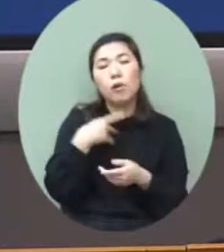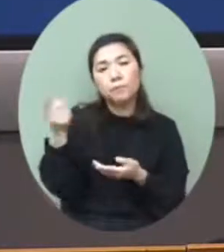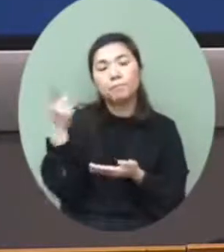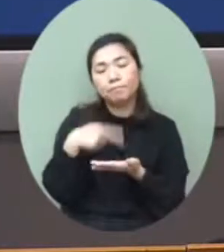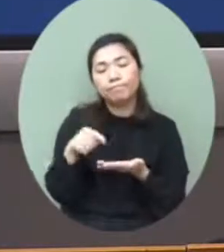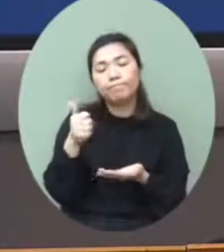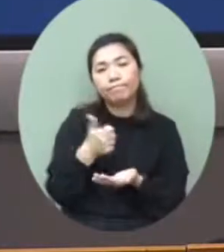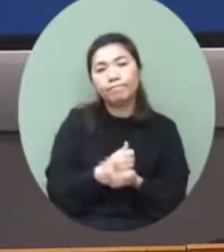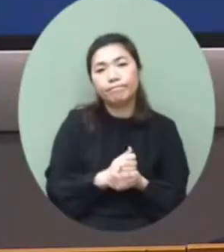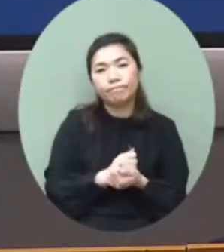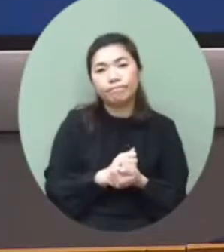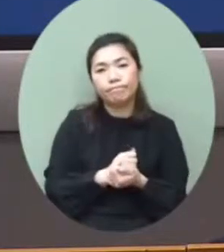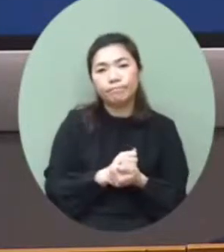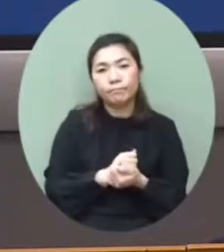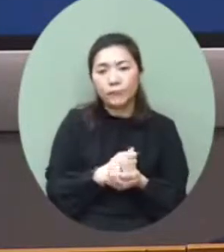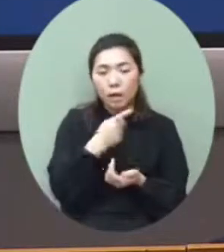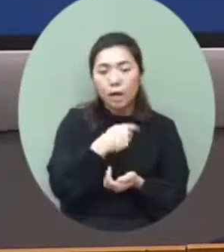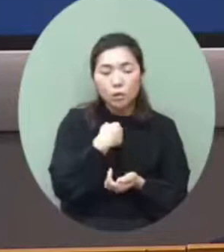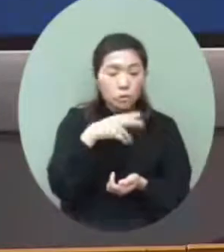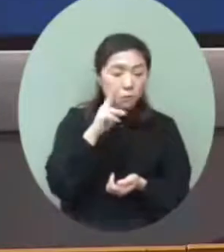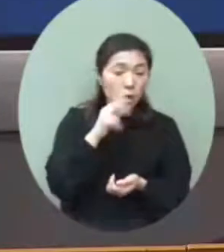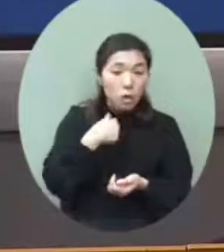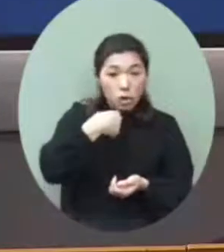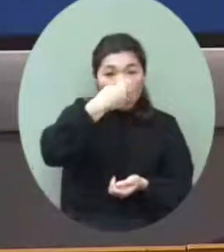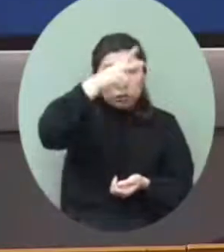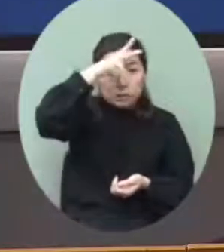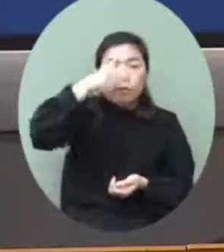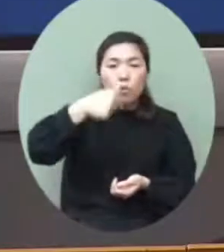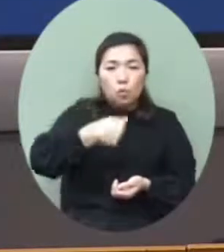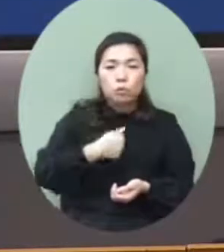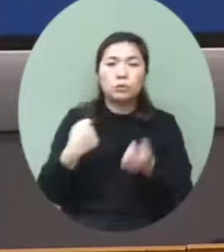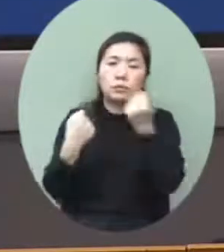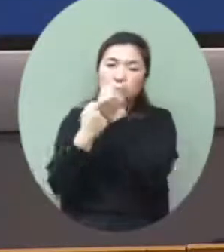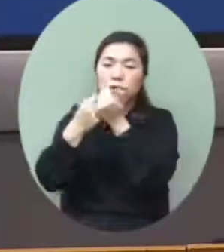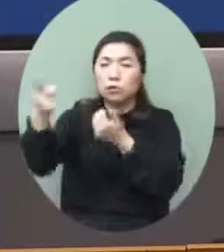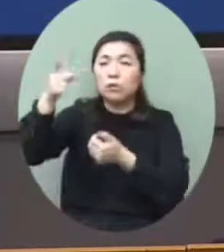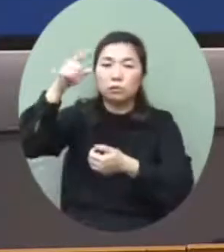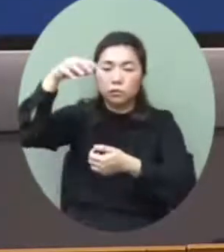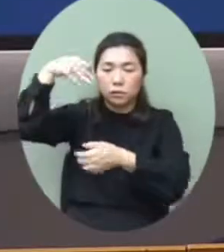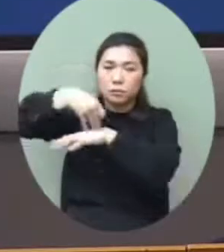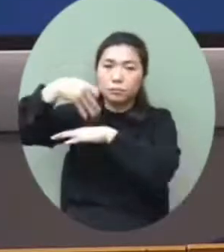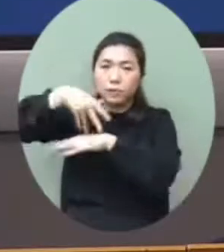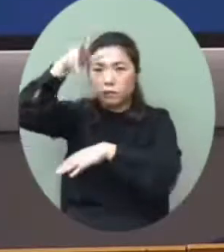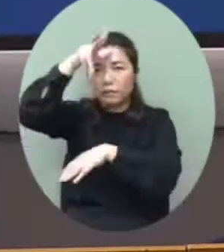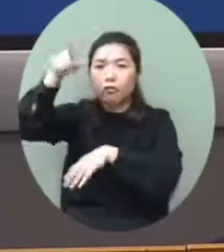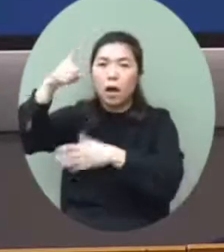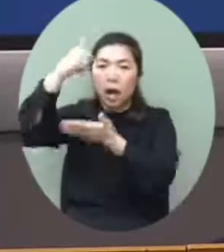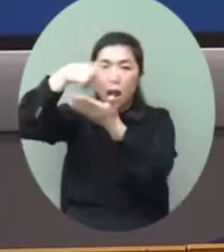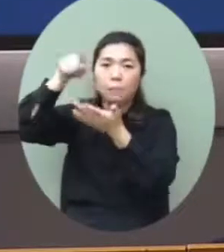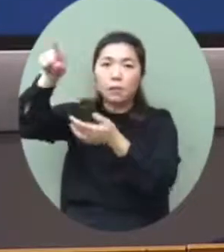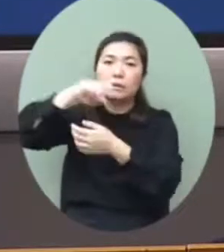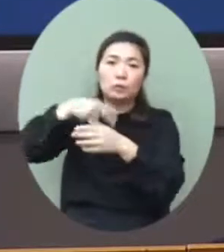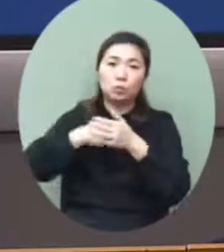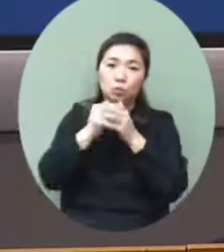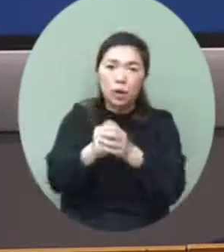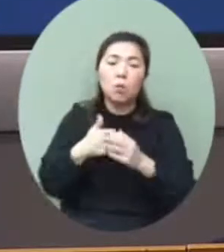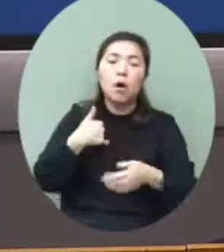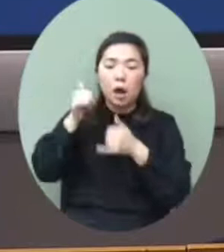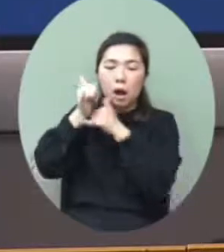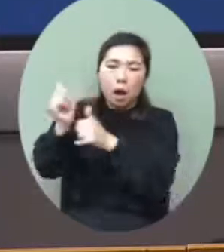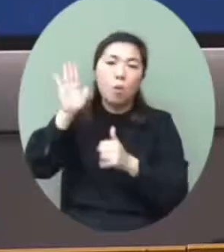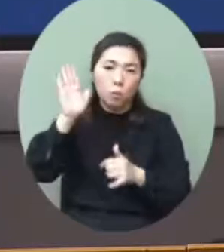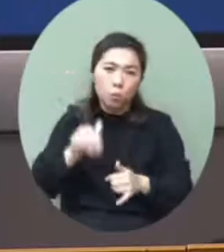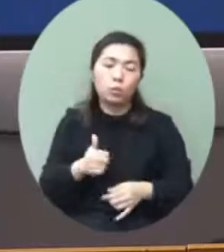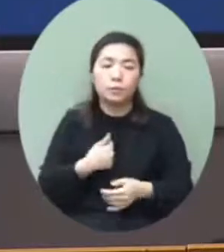taking those legitimate measures. Similarly, for the flow of cargo, the Central People's Government, the